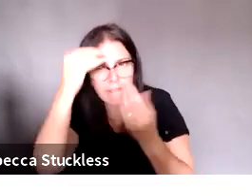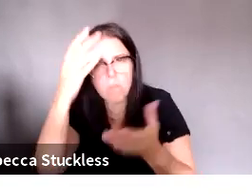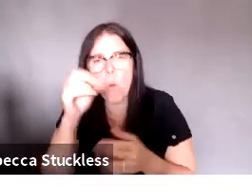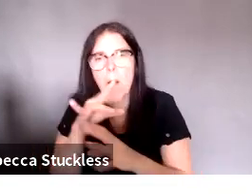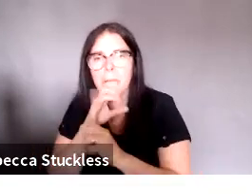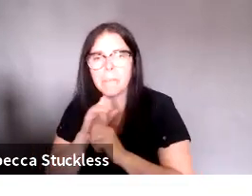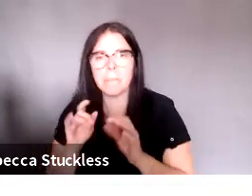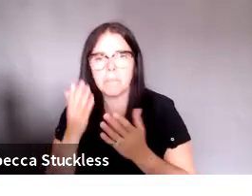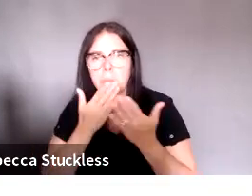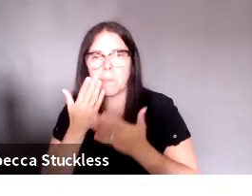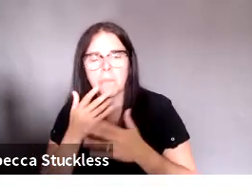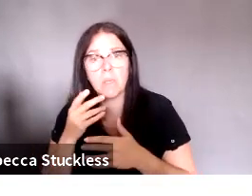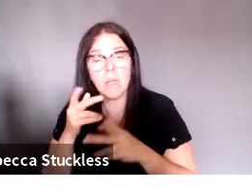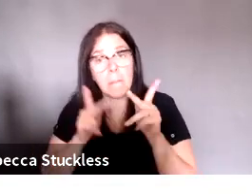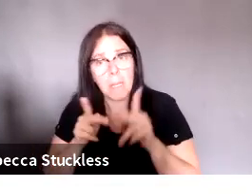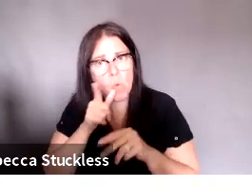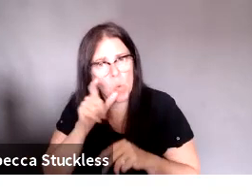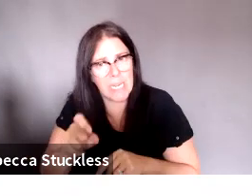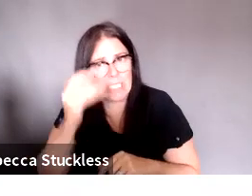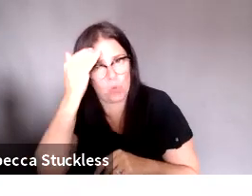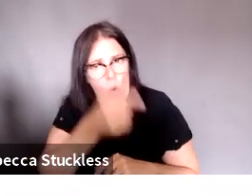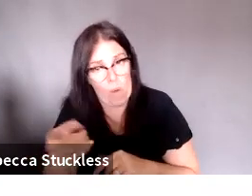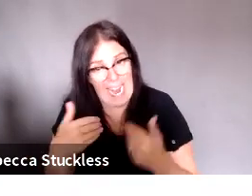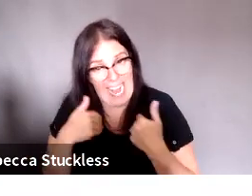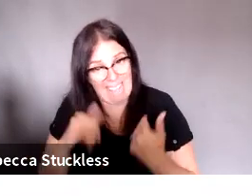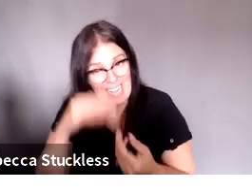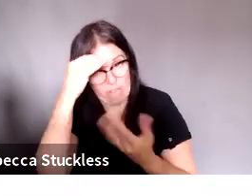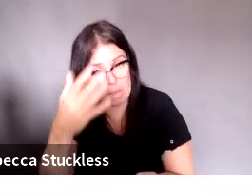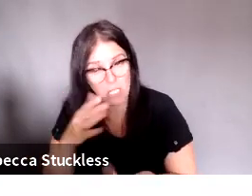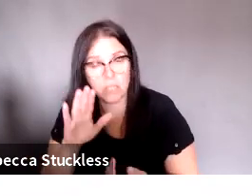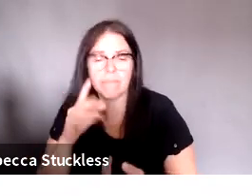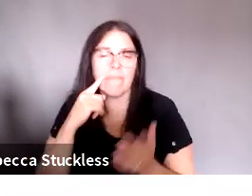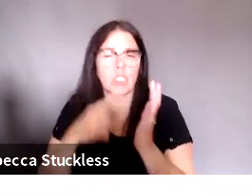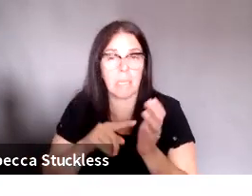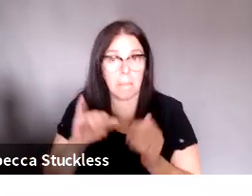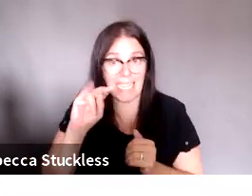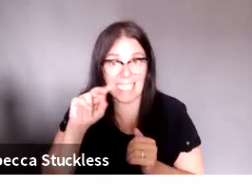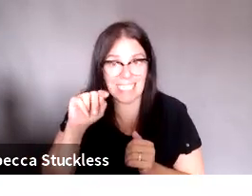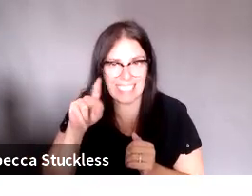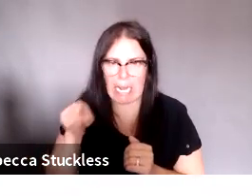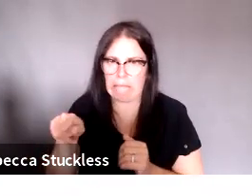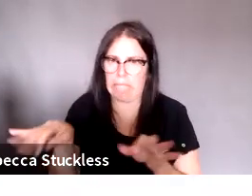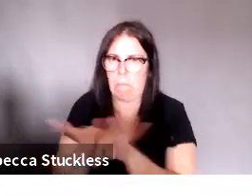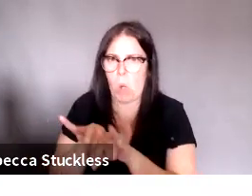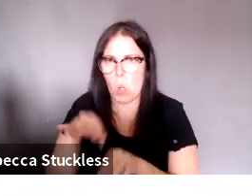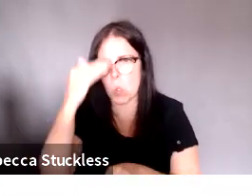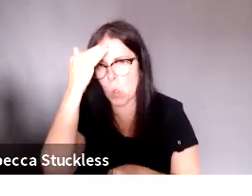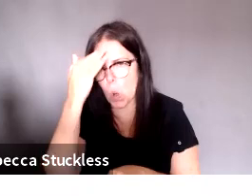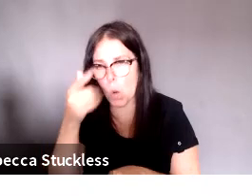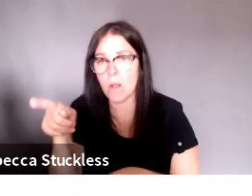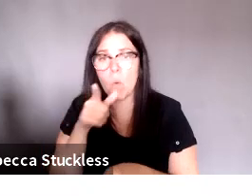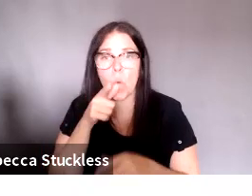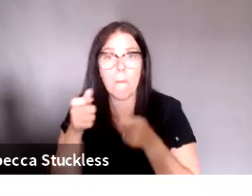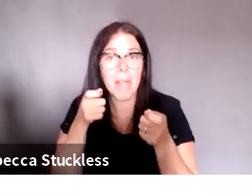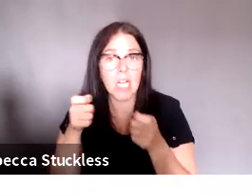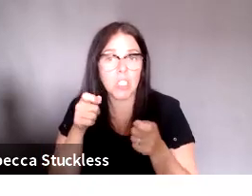who need to know that information have that information? Do your intake folks know, especially, and those who are managing the CaMS